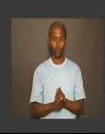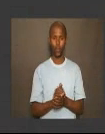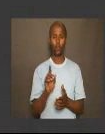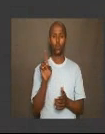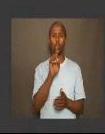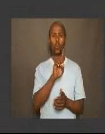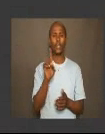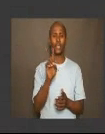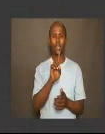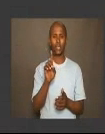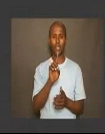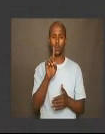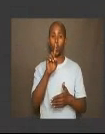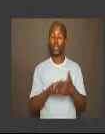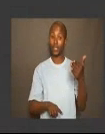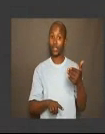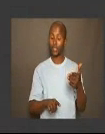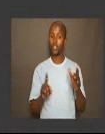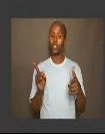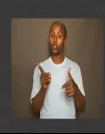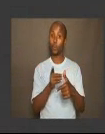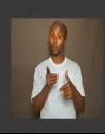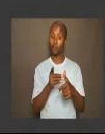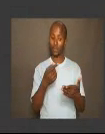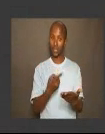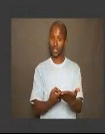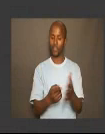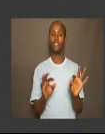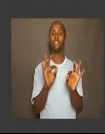What is the domain of this function?